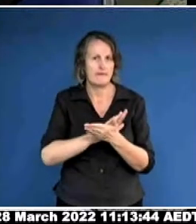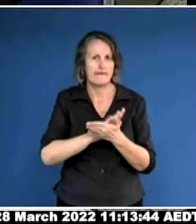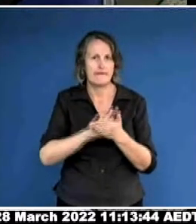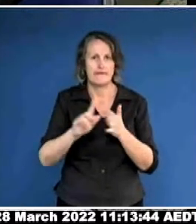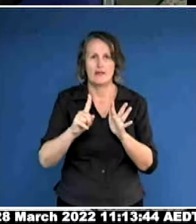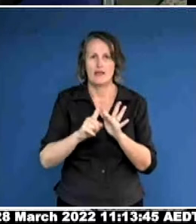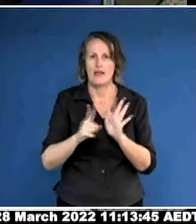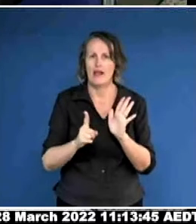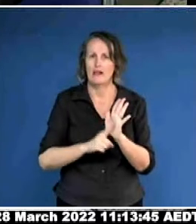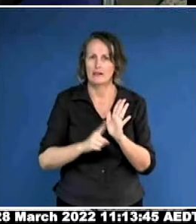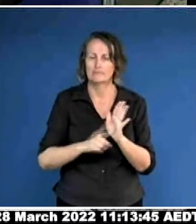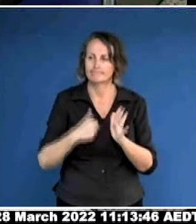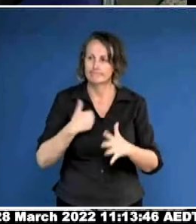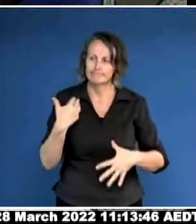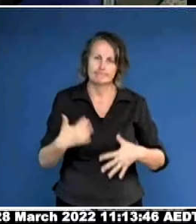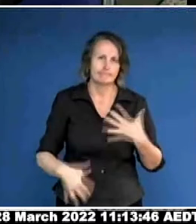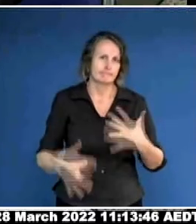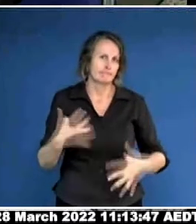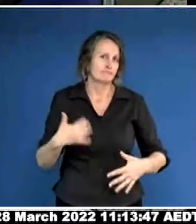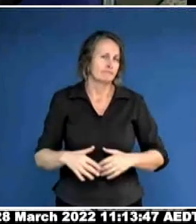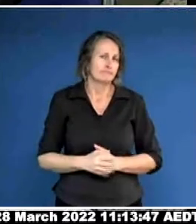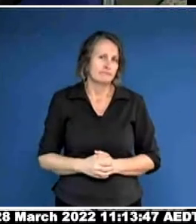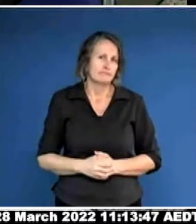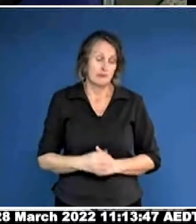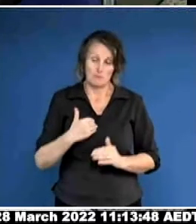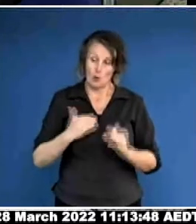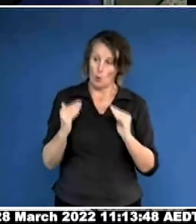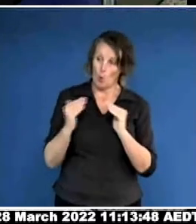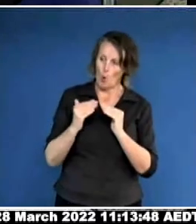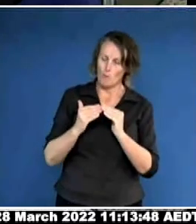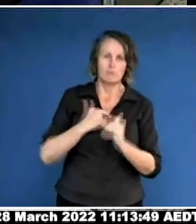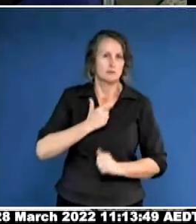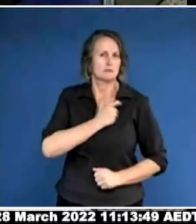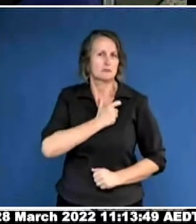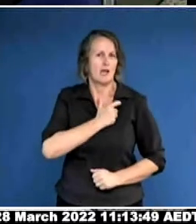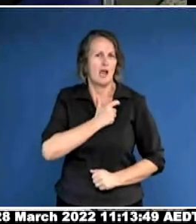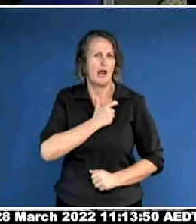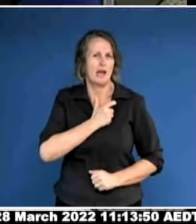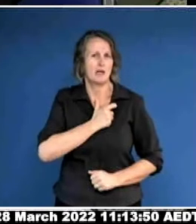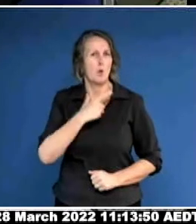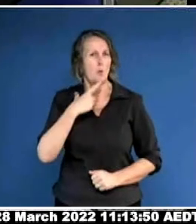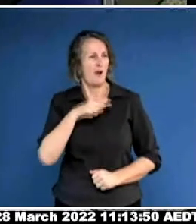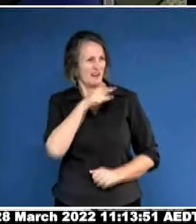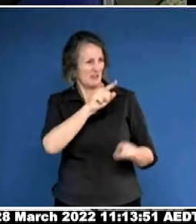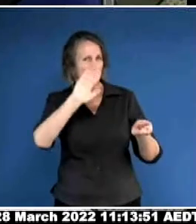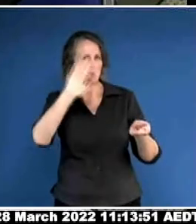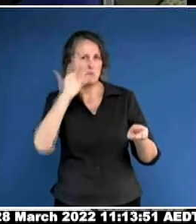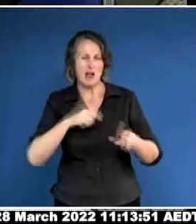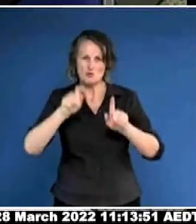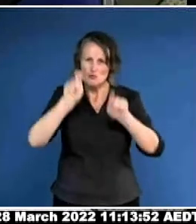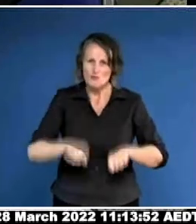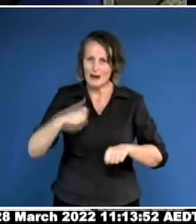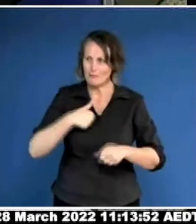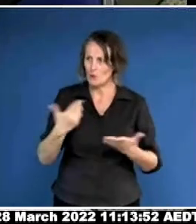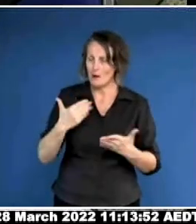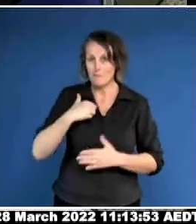I'm scared to be in my own house because he raped me in my bedroom, my lounge room, and